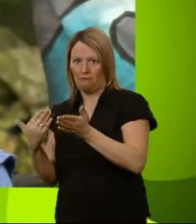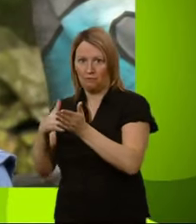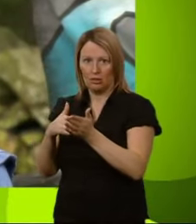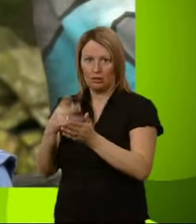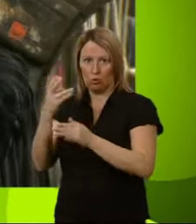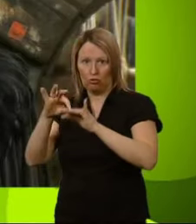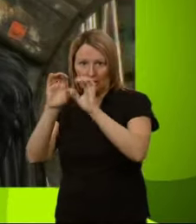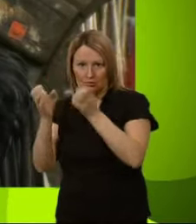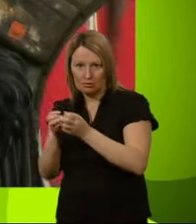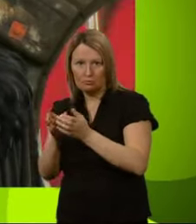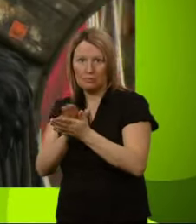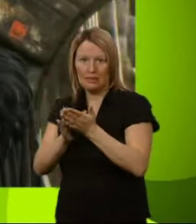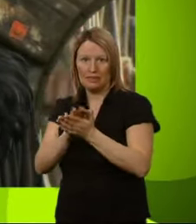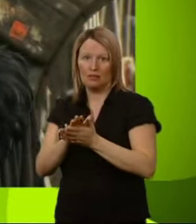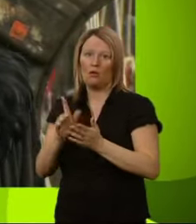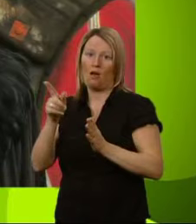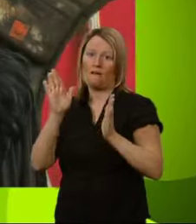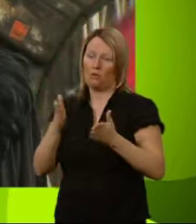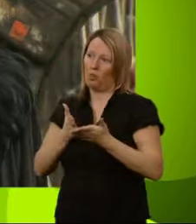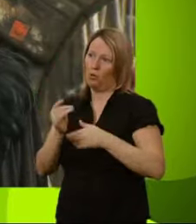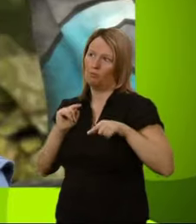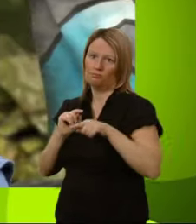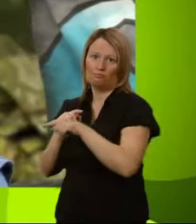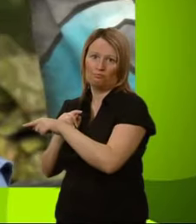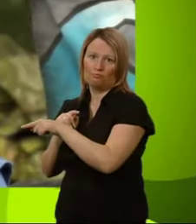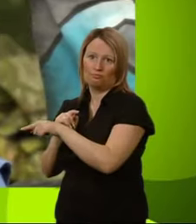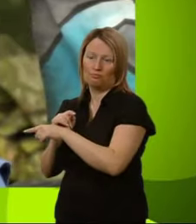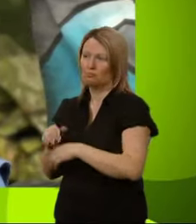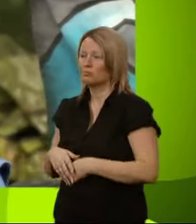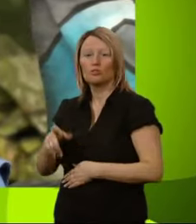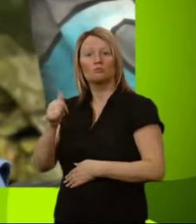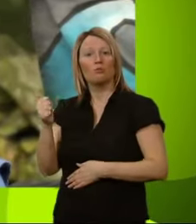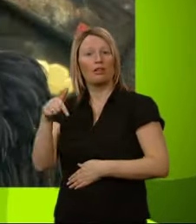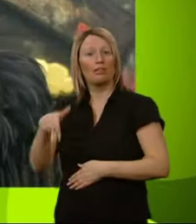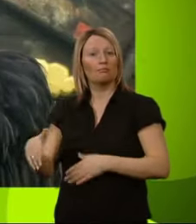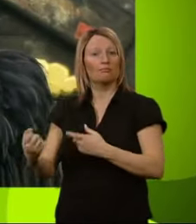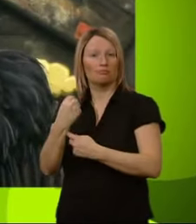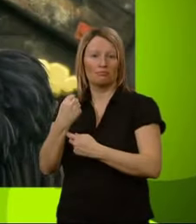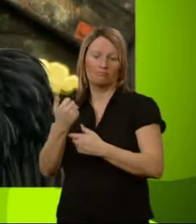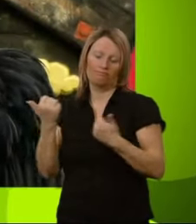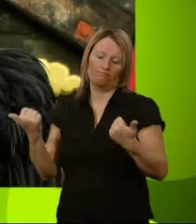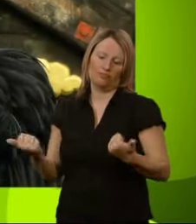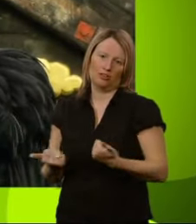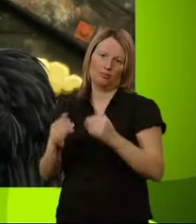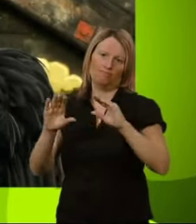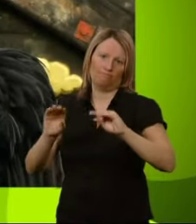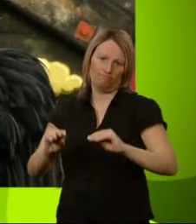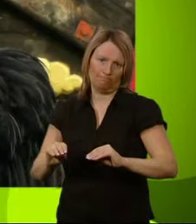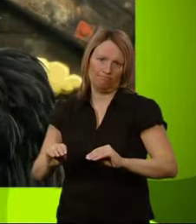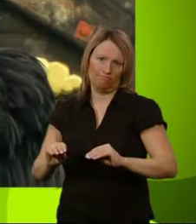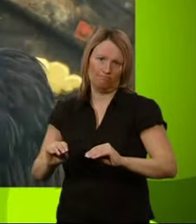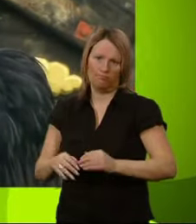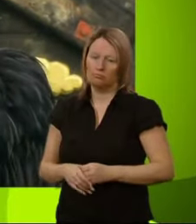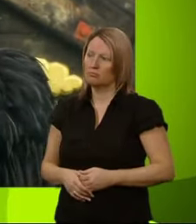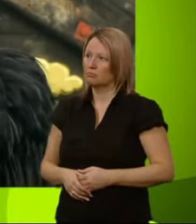lives and 2 rings, it is you who must enter the fray alone. Your journey has been long and distinguished, and you should be proud of your achievements